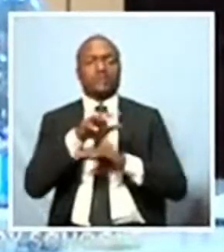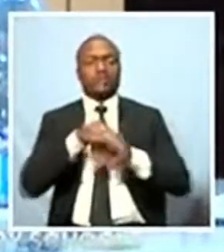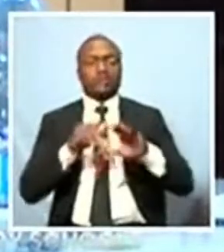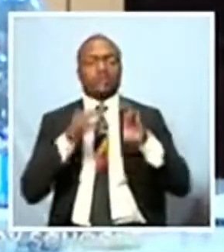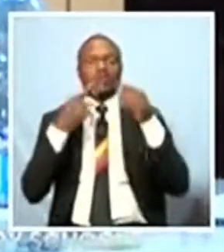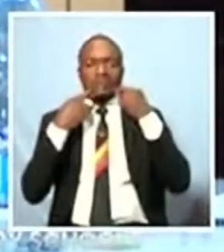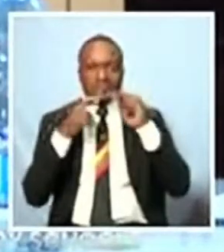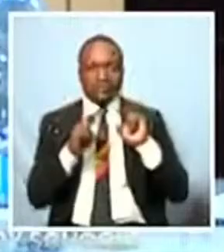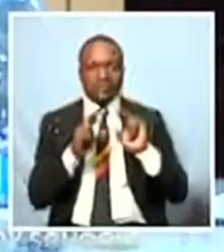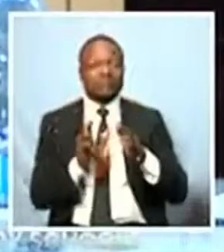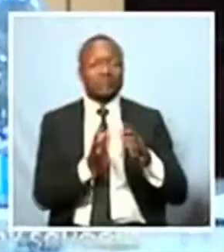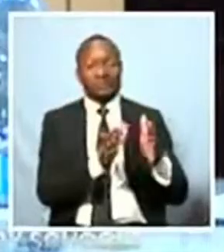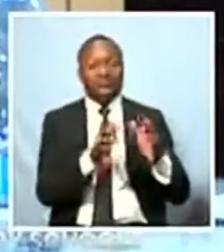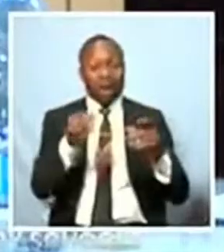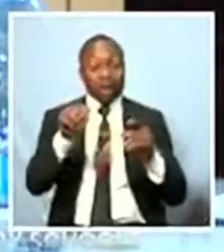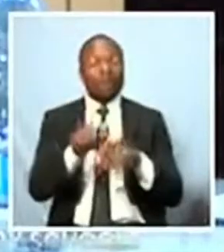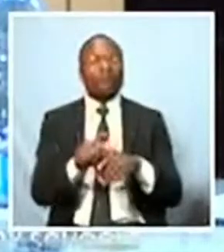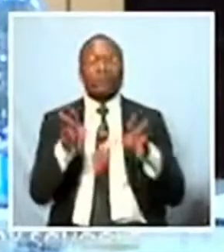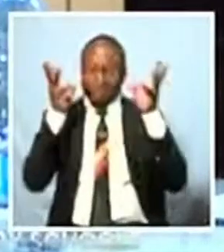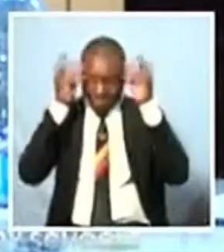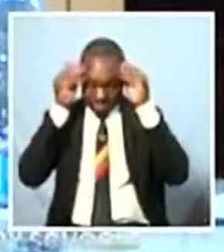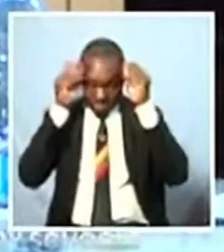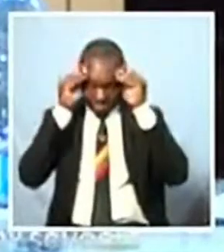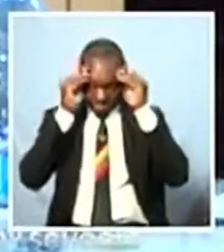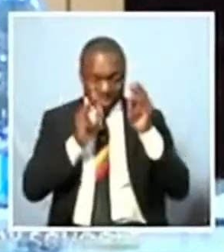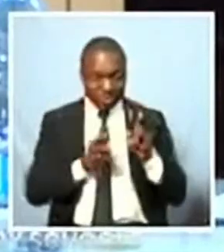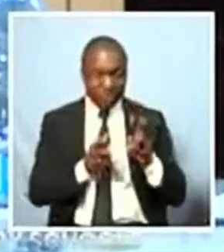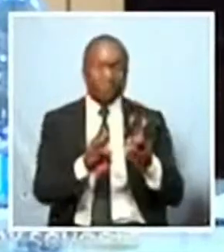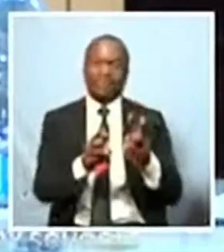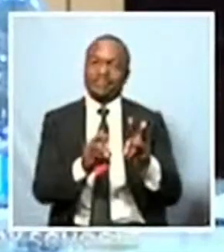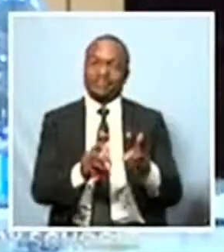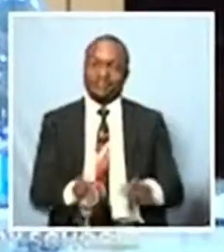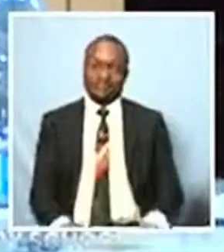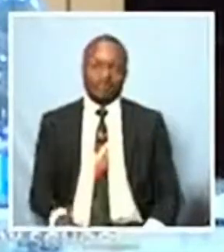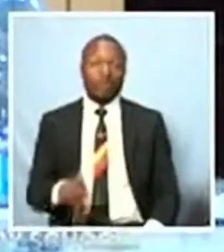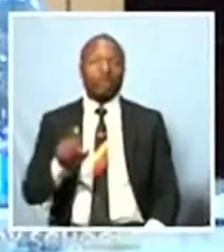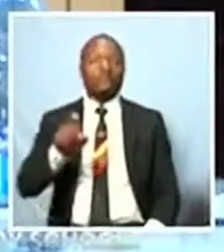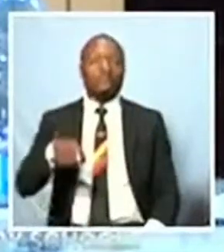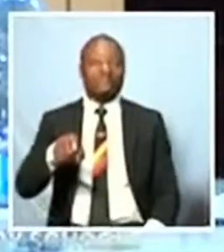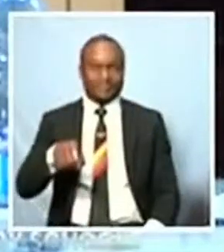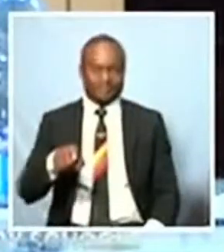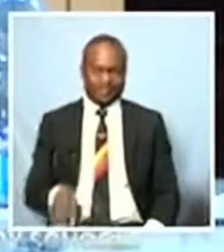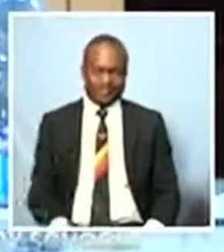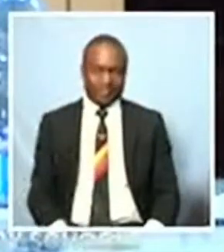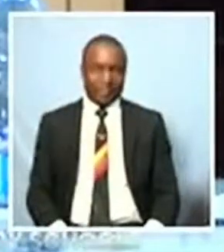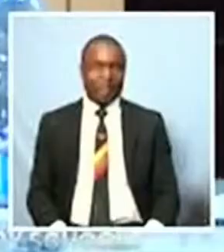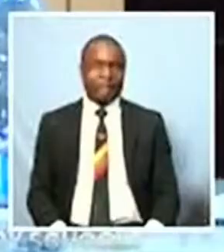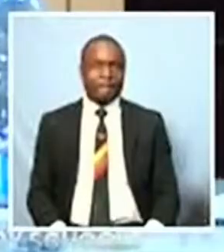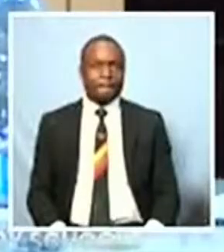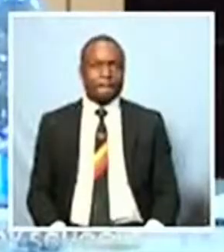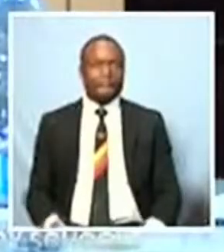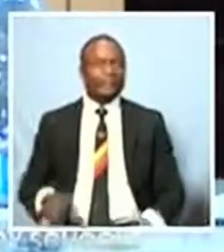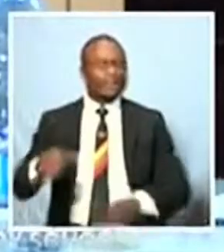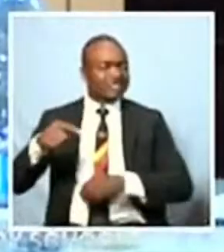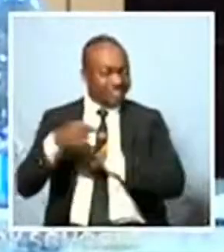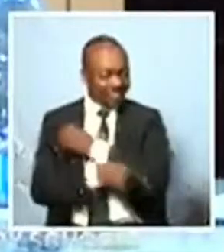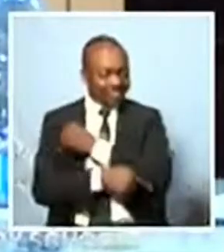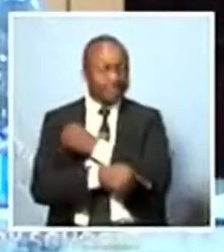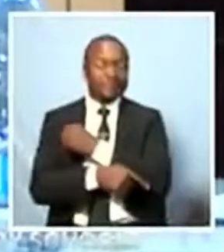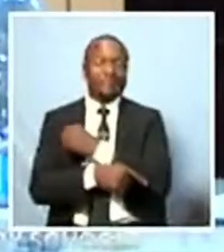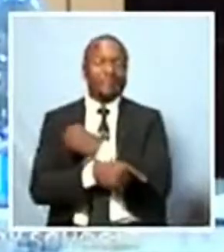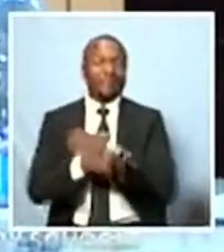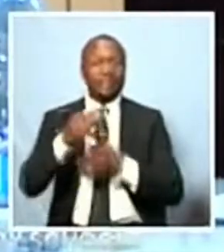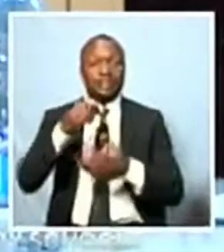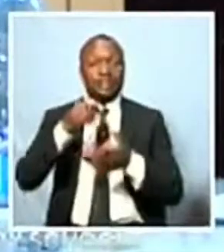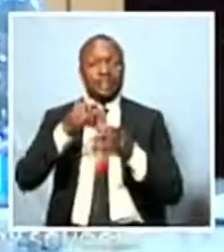So even the competence-based, whatever approach you approach, I think we really need to go really very deep so that teachers